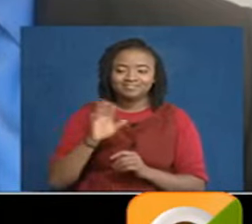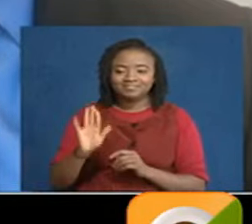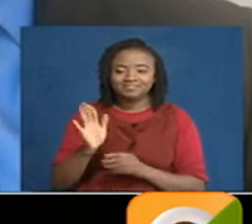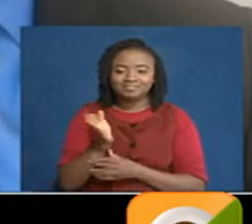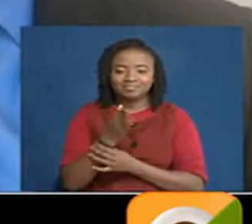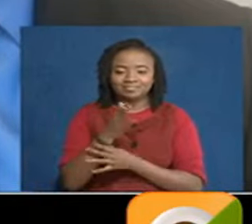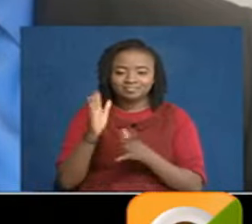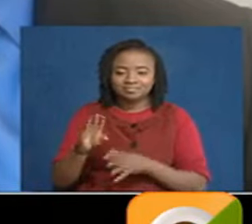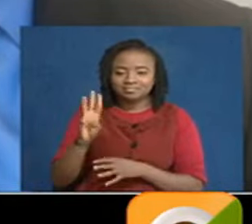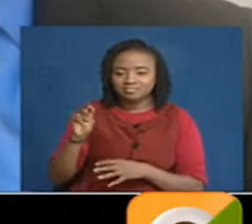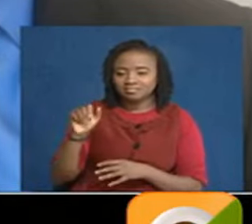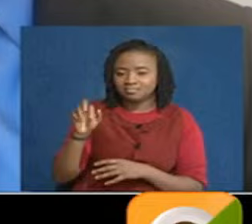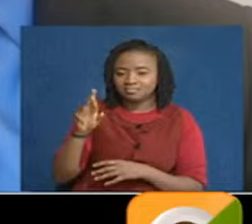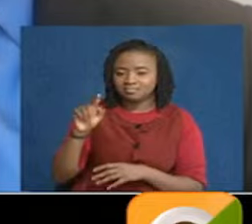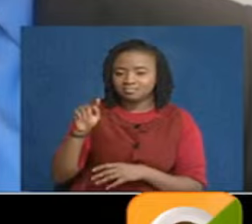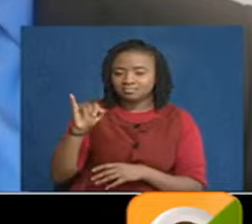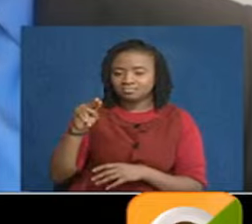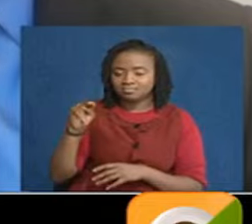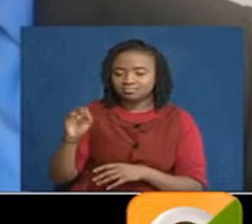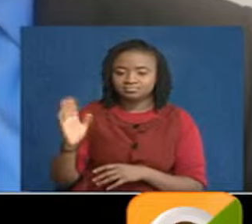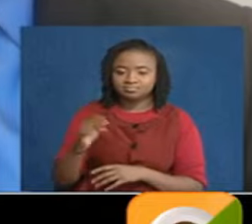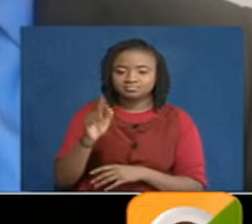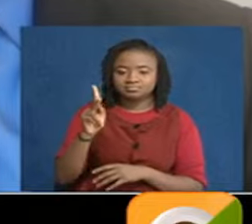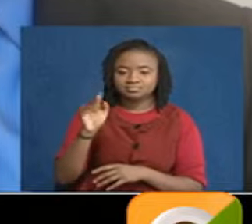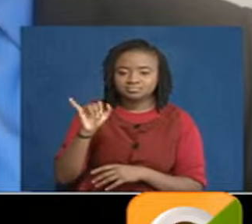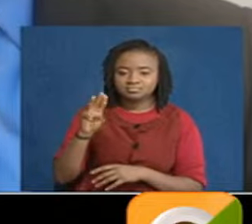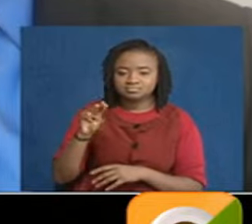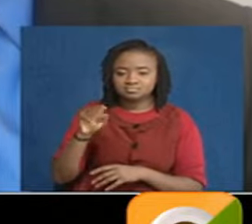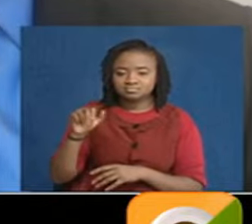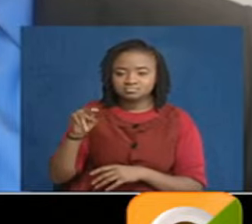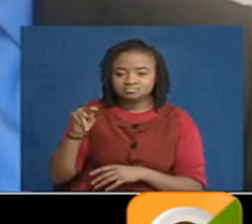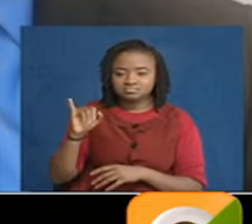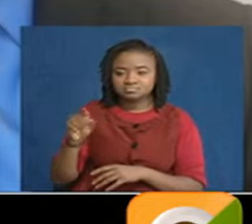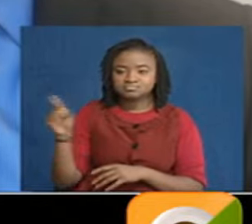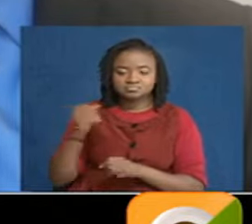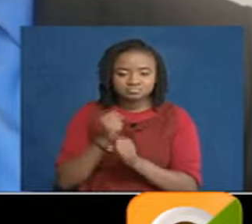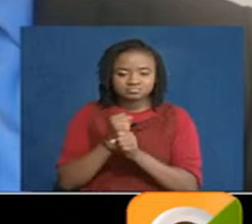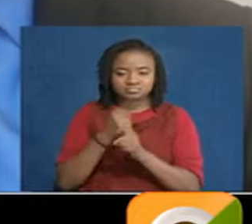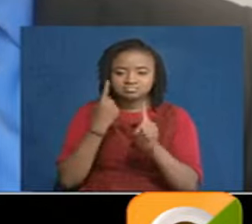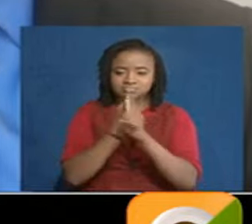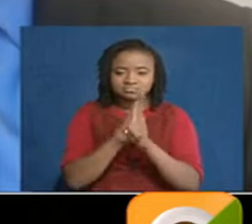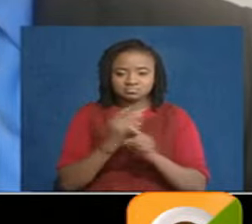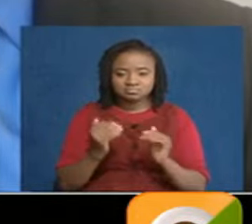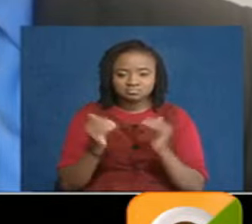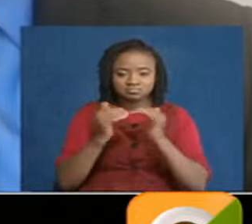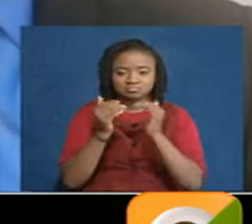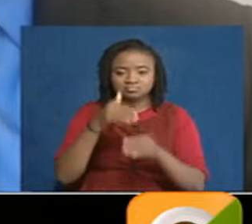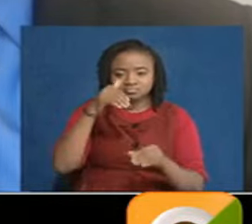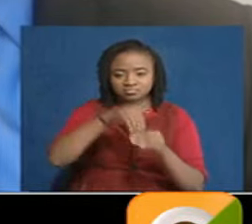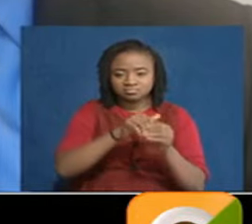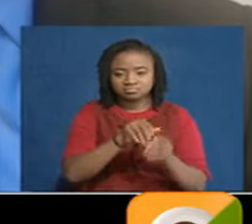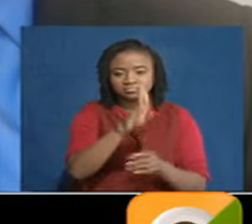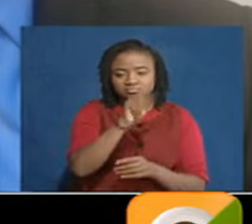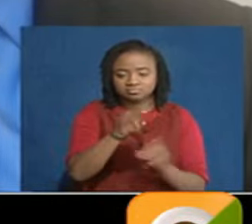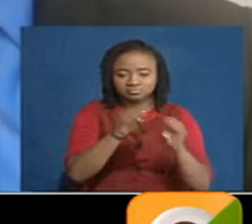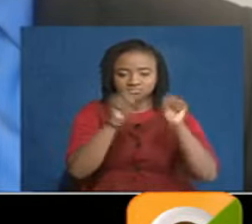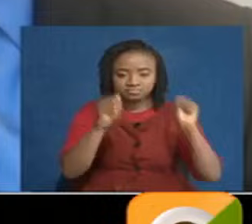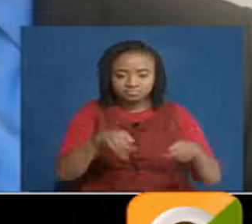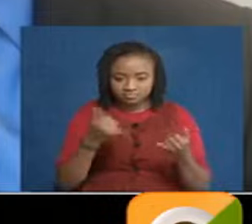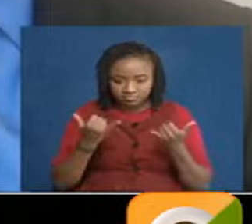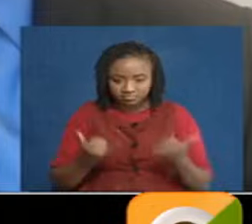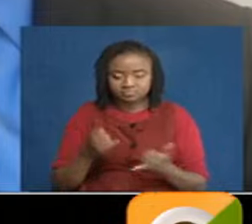Kimani there. He has served in various capacities within the UN system and is currently the